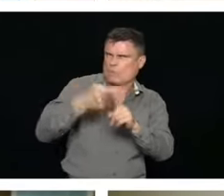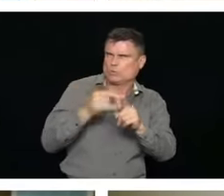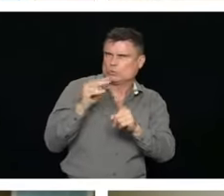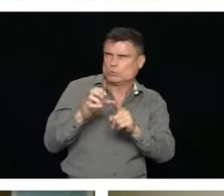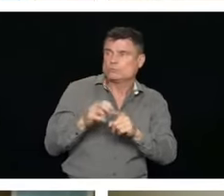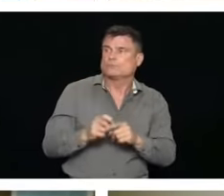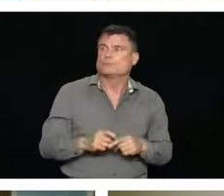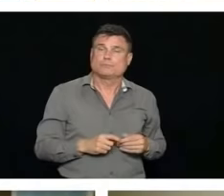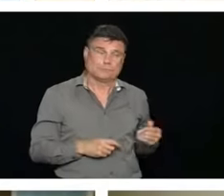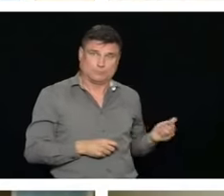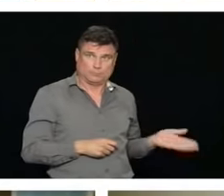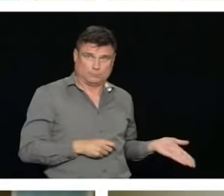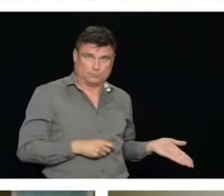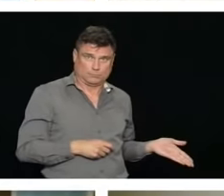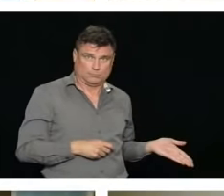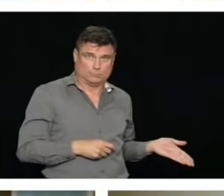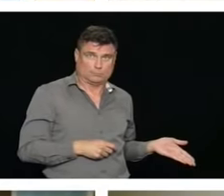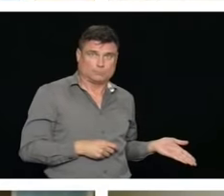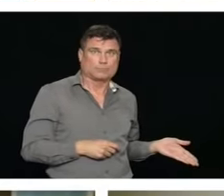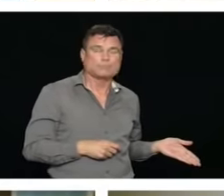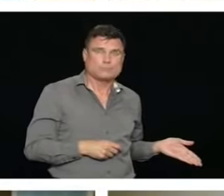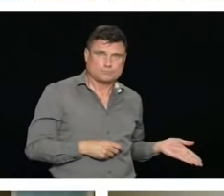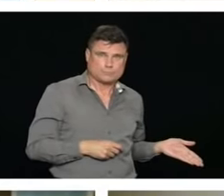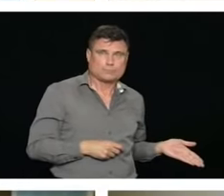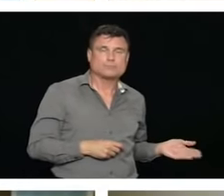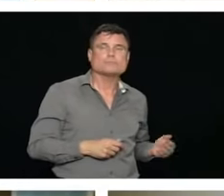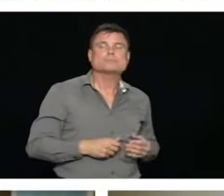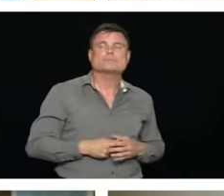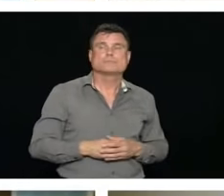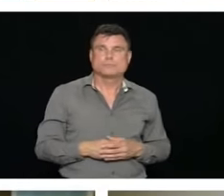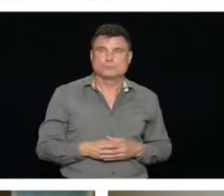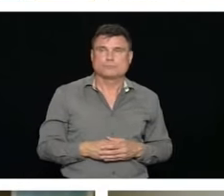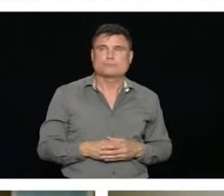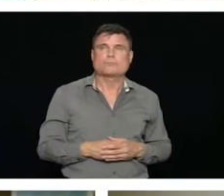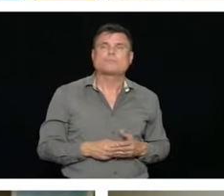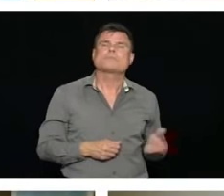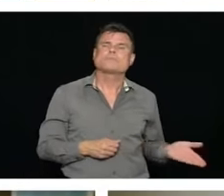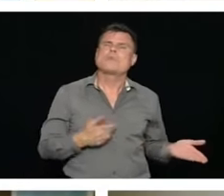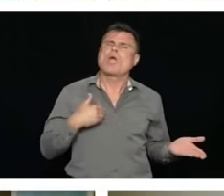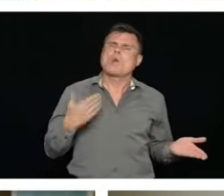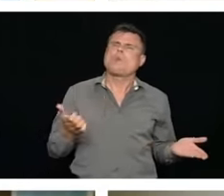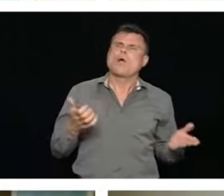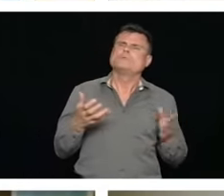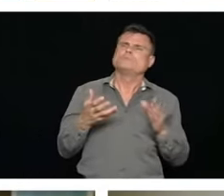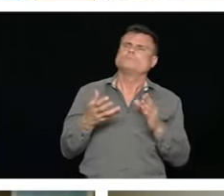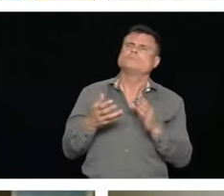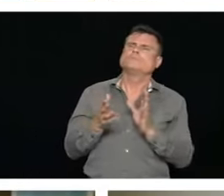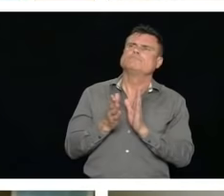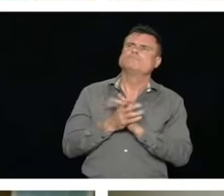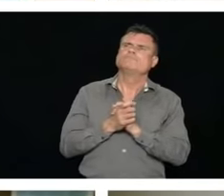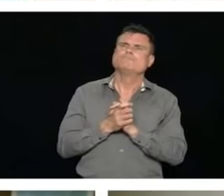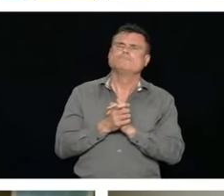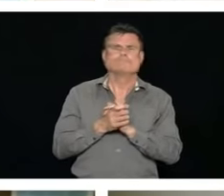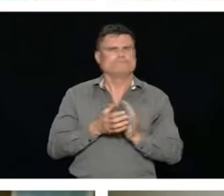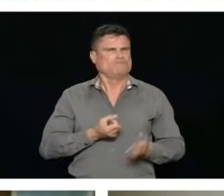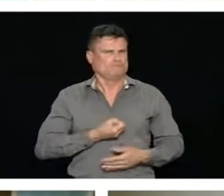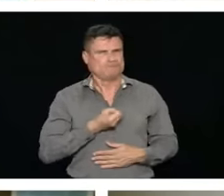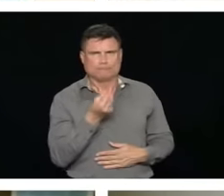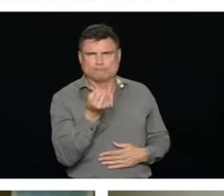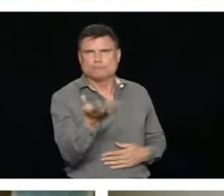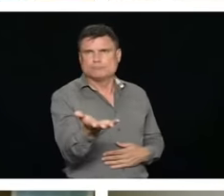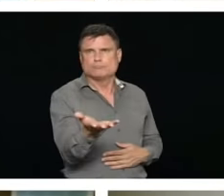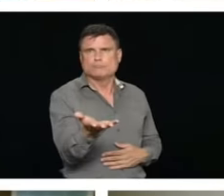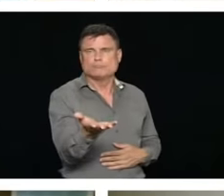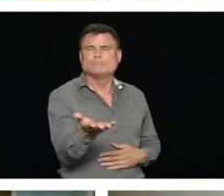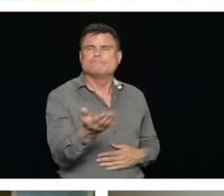think this also... I want to put my heart out to the grade 12's grad class of this year, because what a year to be graduating. I